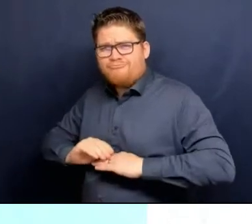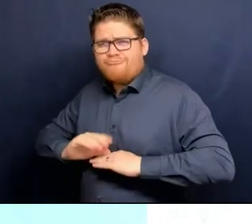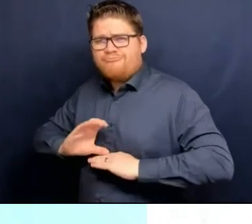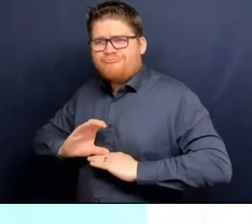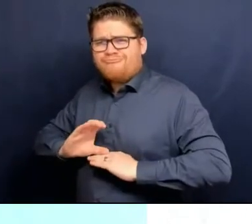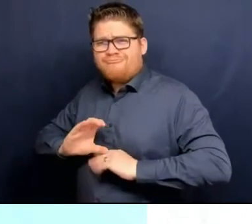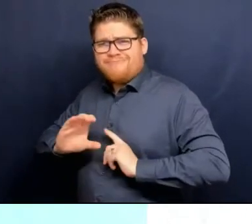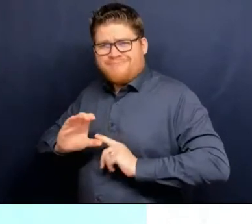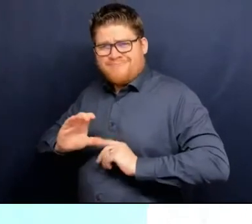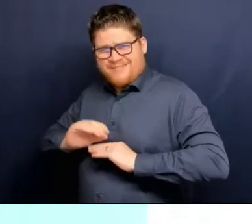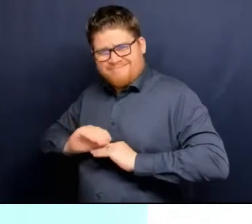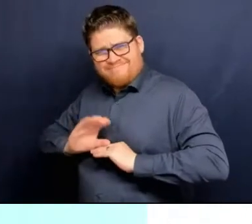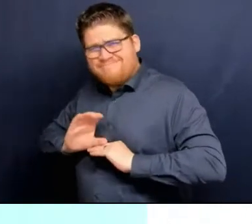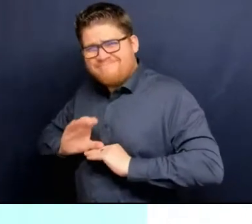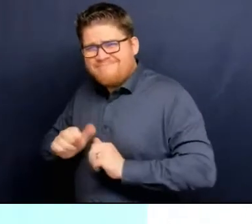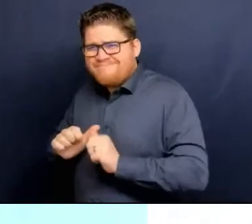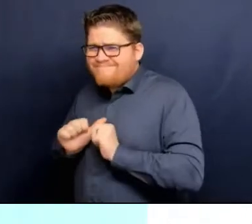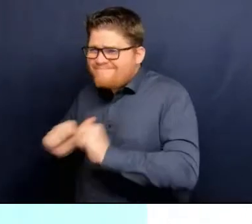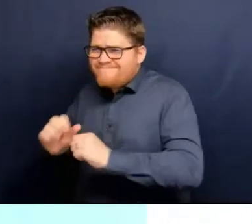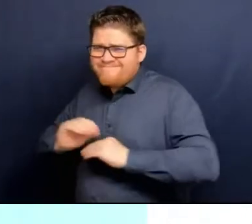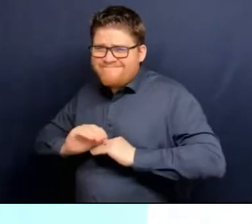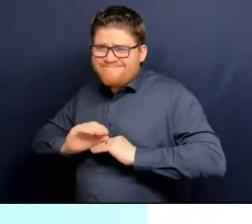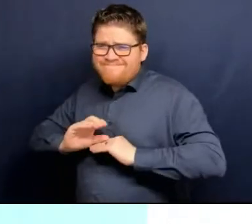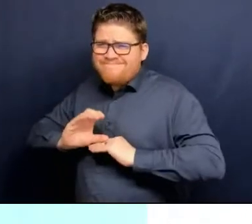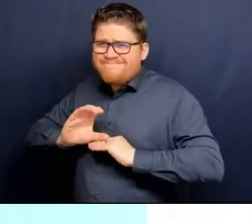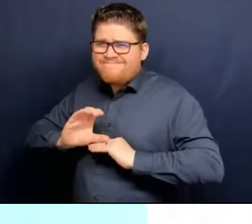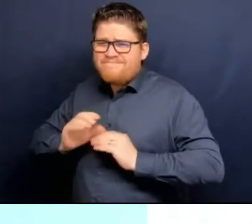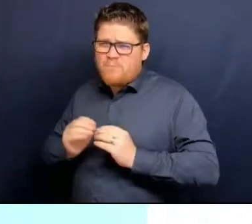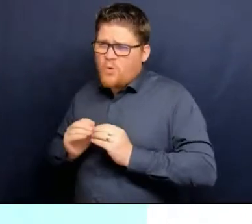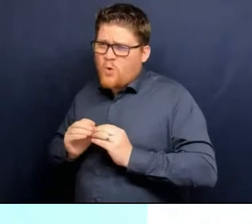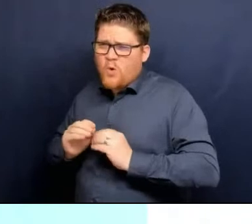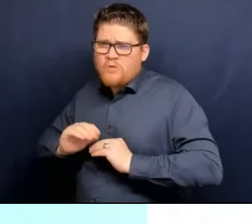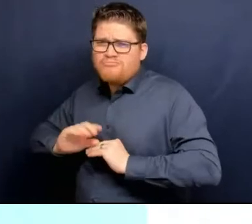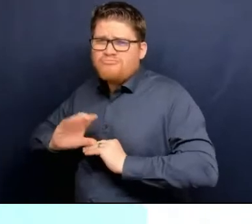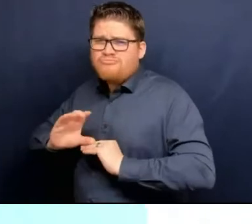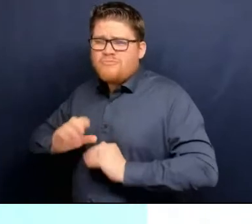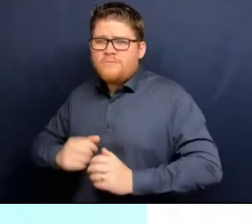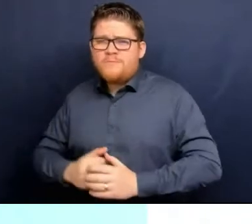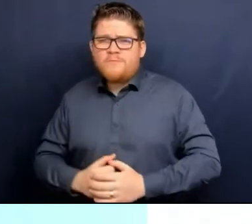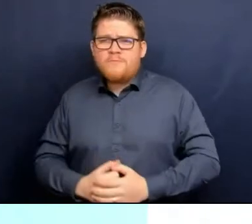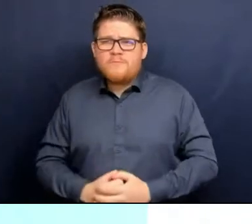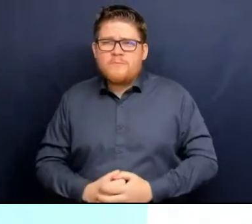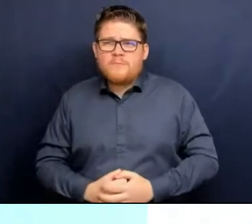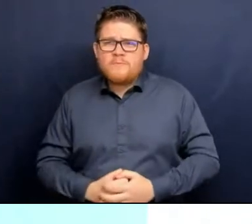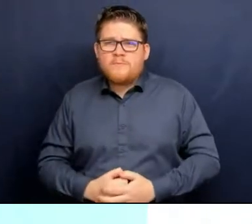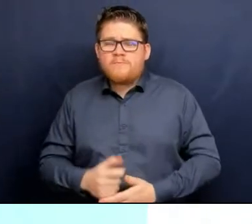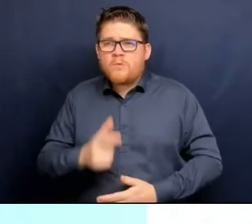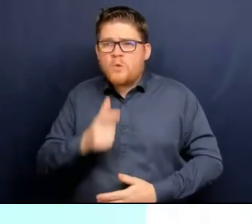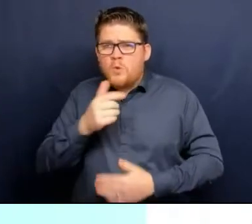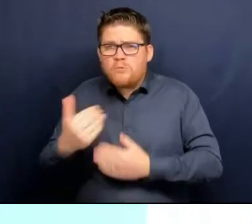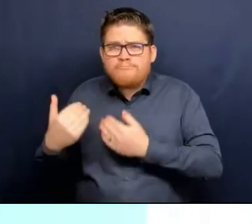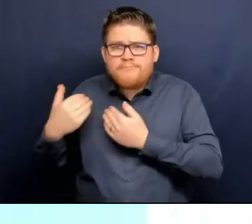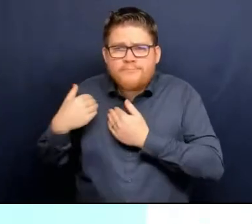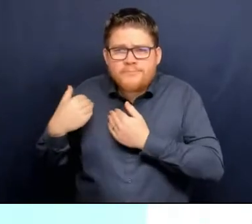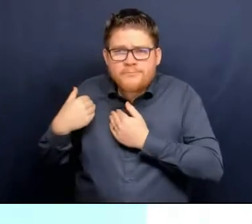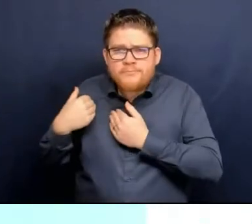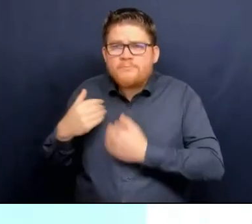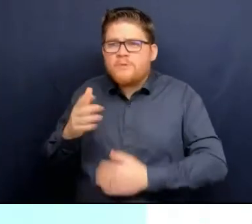And that's up to us as grandparents, great-grandparents, parents, aunties and